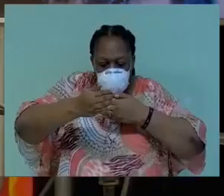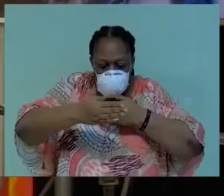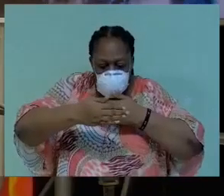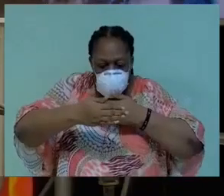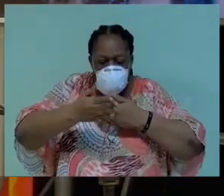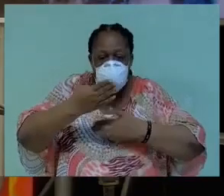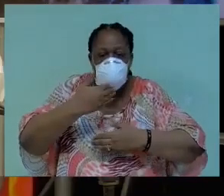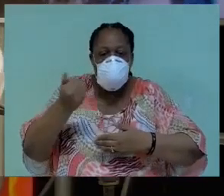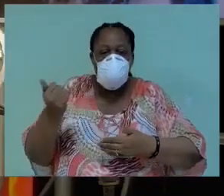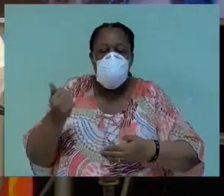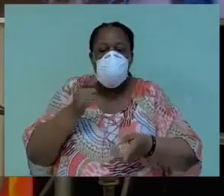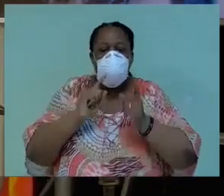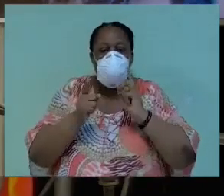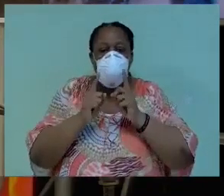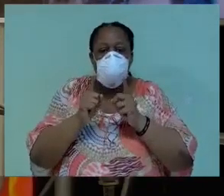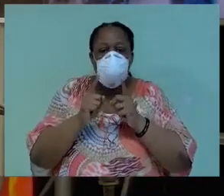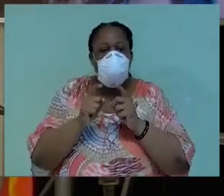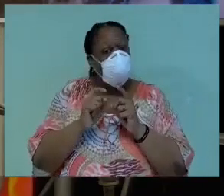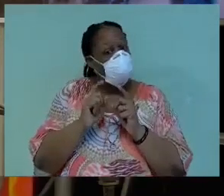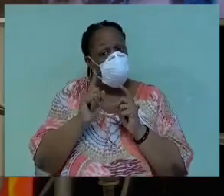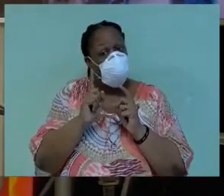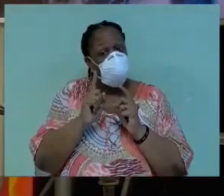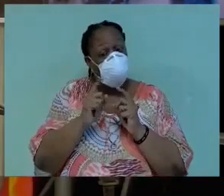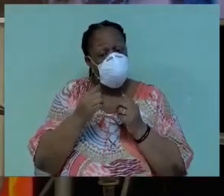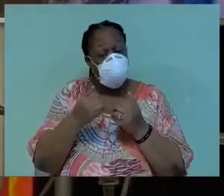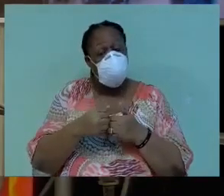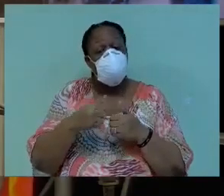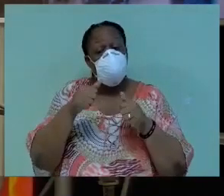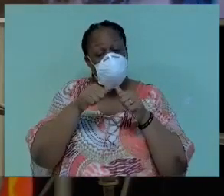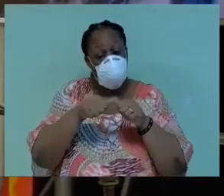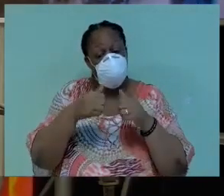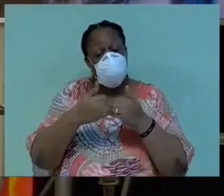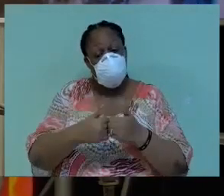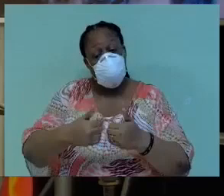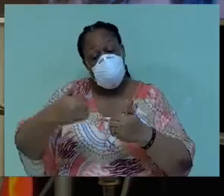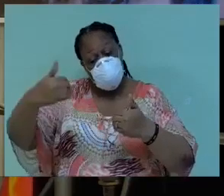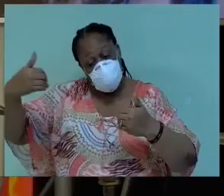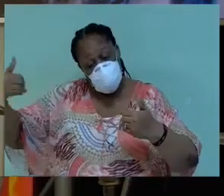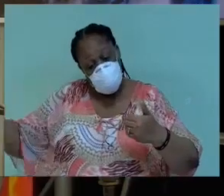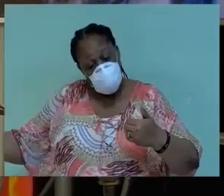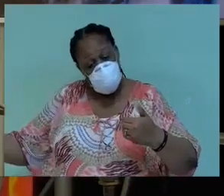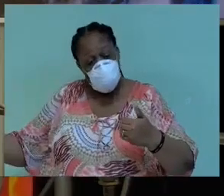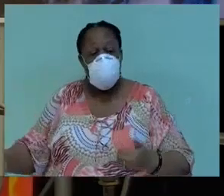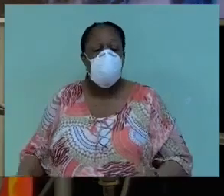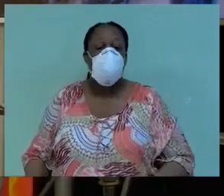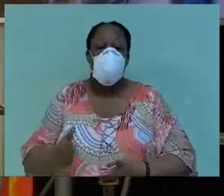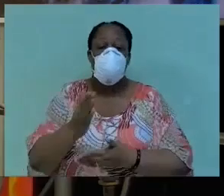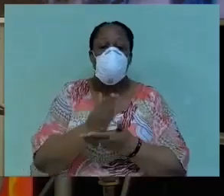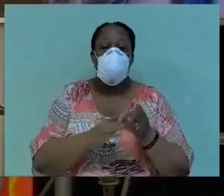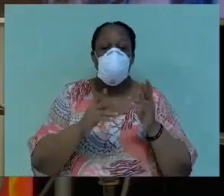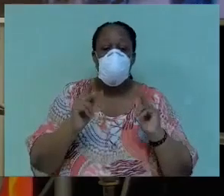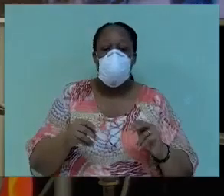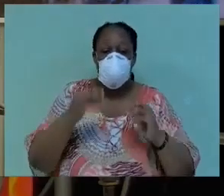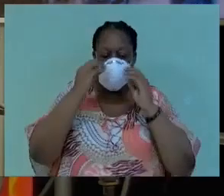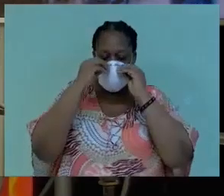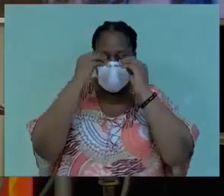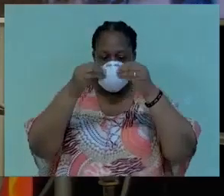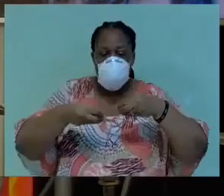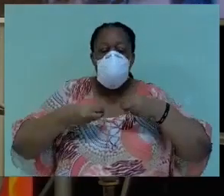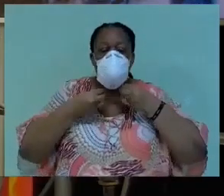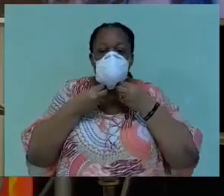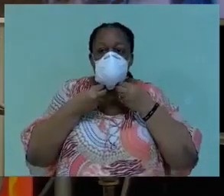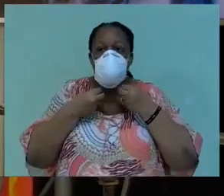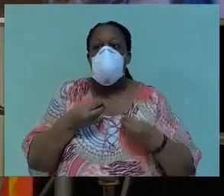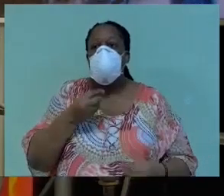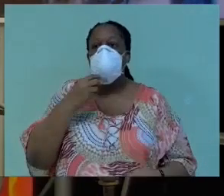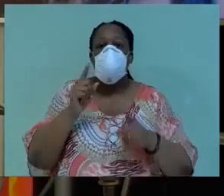you break your social distancing protocols. Also, to some persons, pull the mask down to talk, and they're already closer